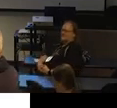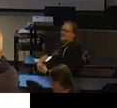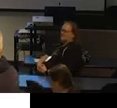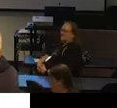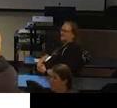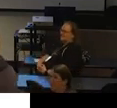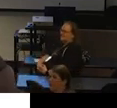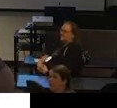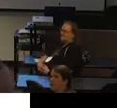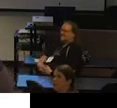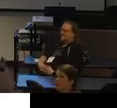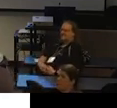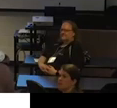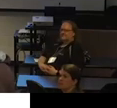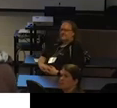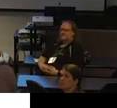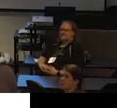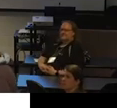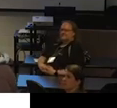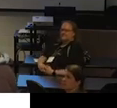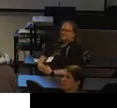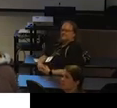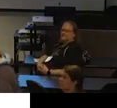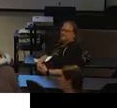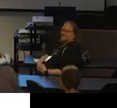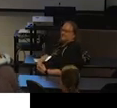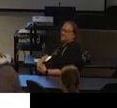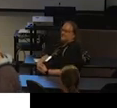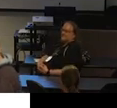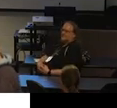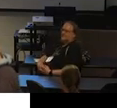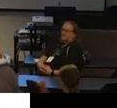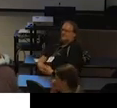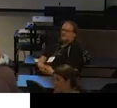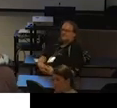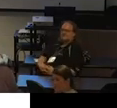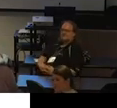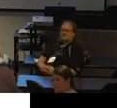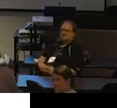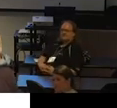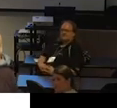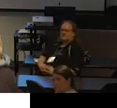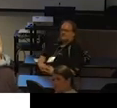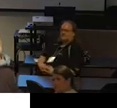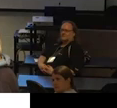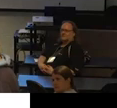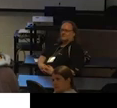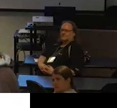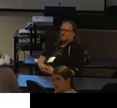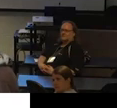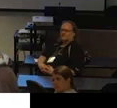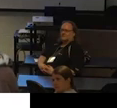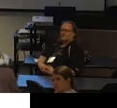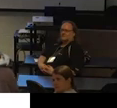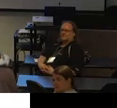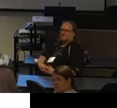the last thing was you had the dock showing, and that is a common problem. This is a technical note,